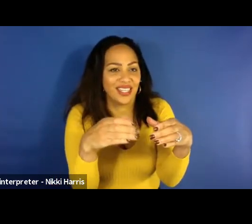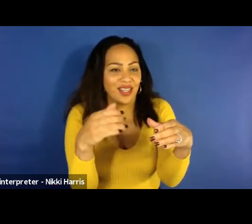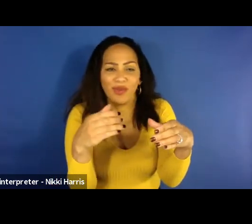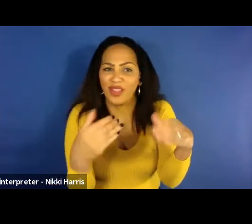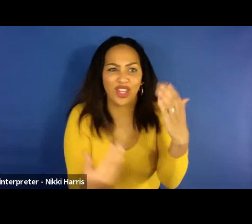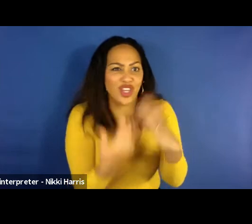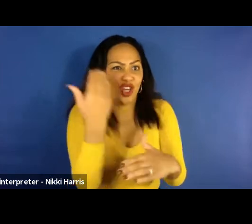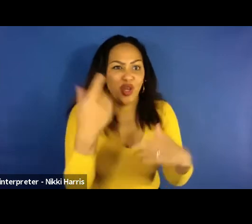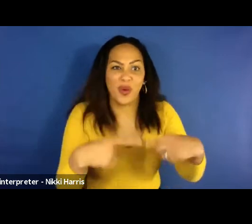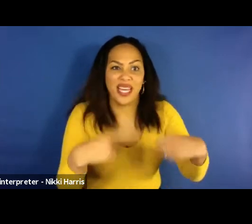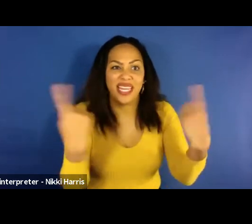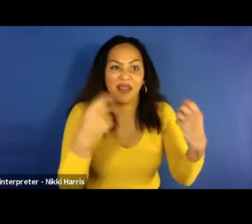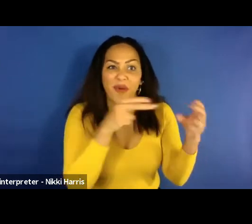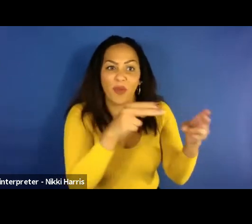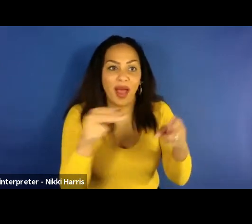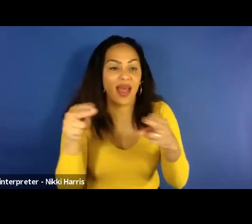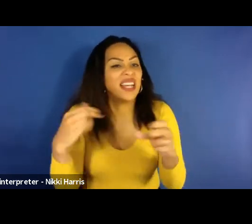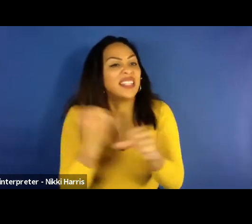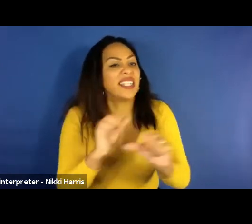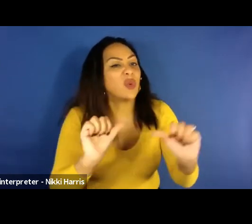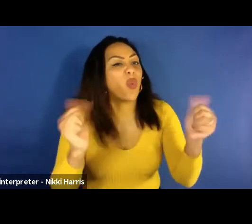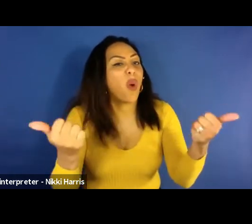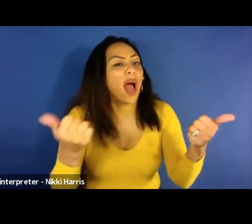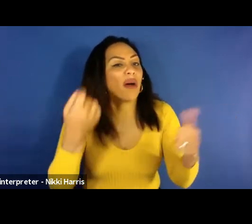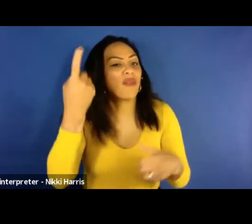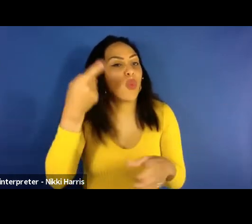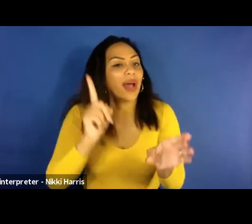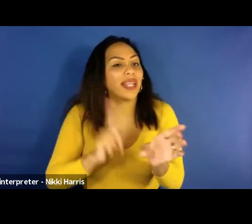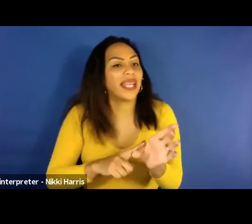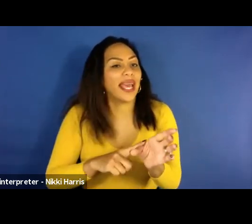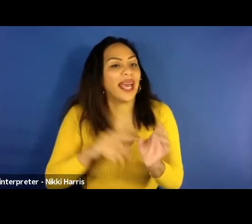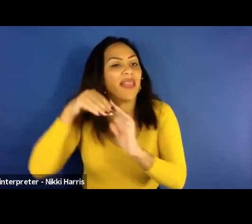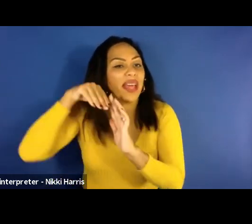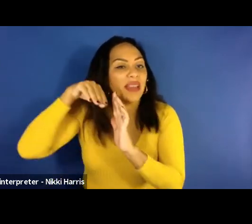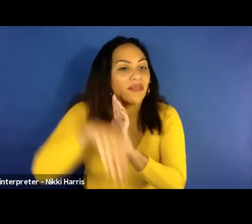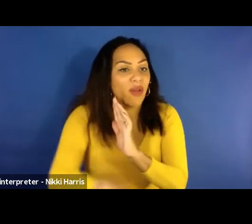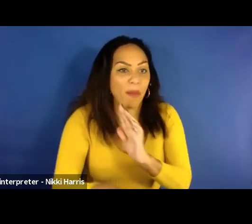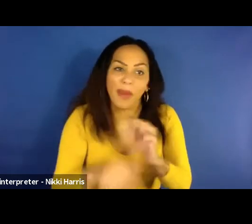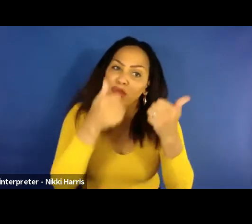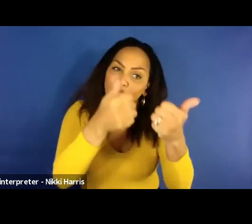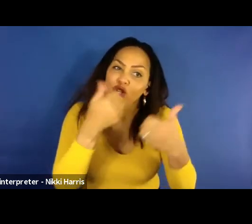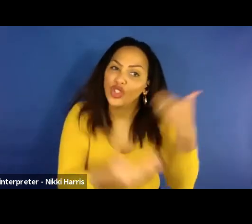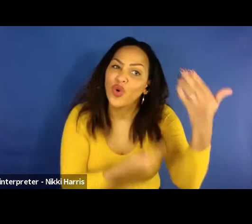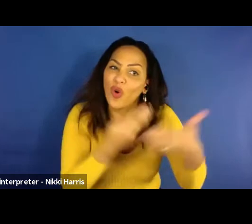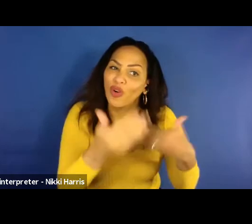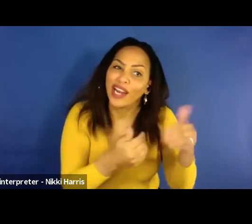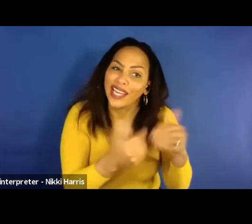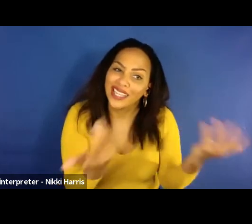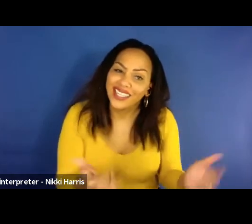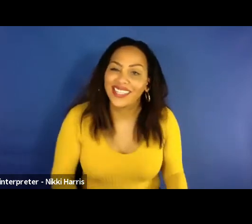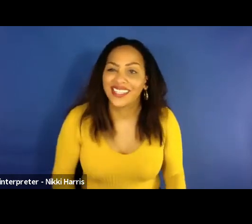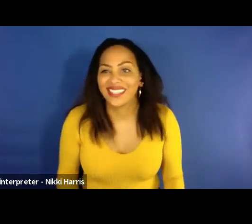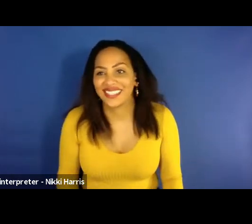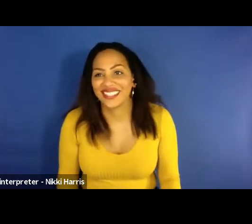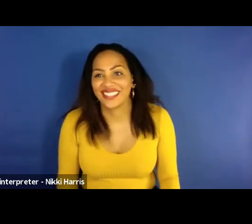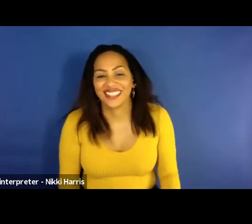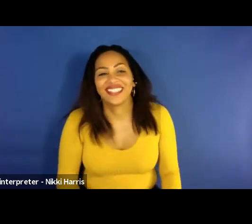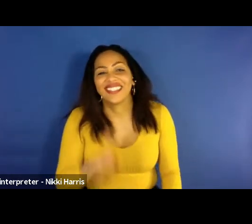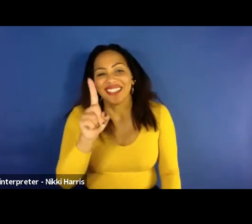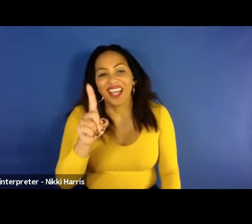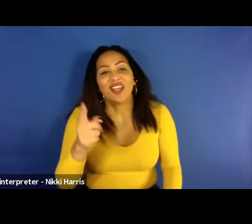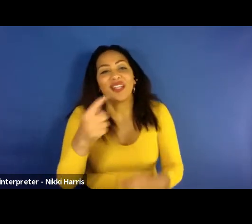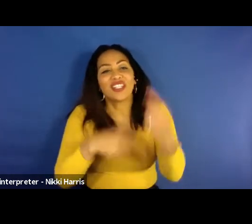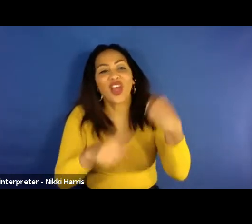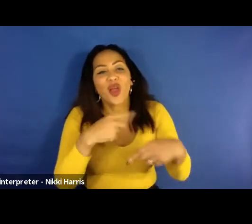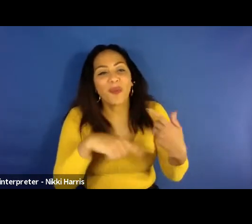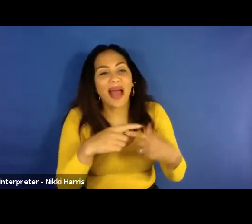And he launched it, did well for a year, and then it flopped. But nevertheless, it was a great story. But yeah, ultimately, it's going back to that business model canvas and